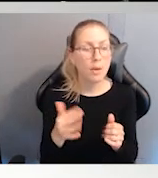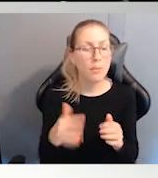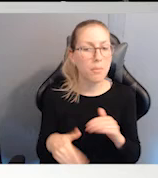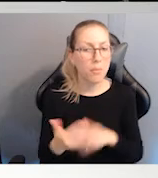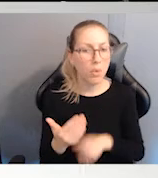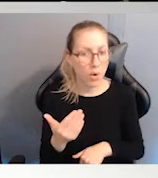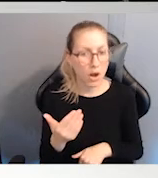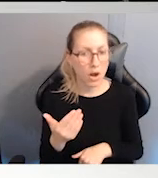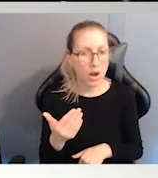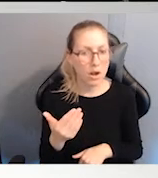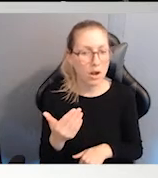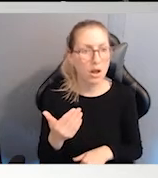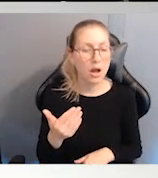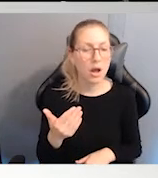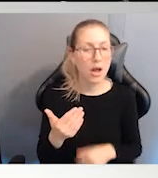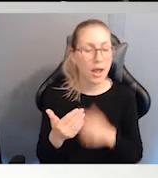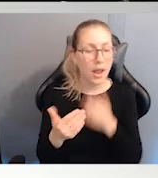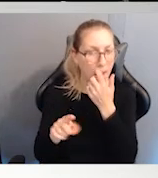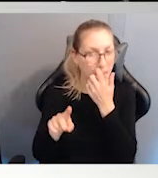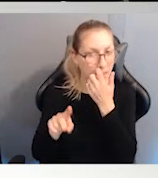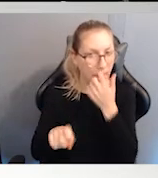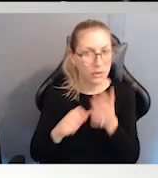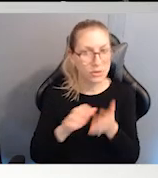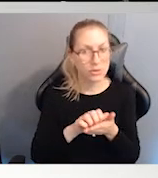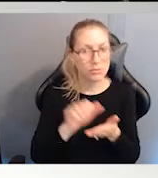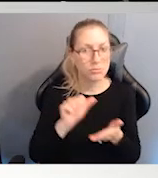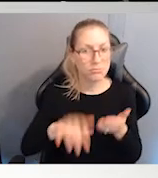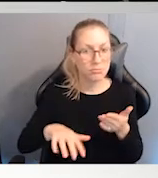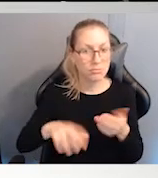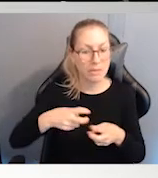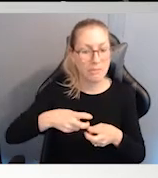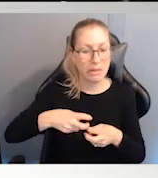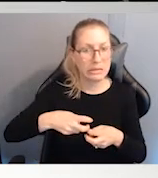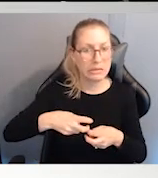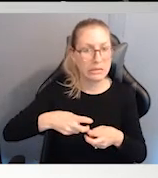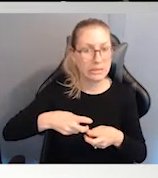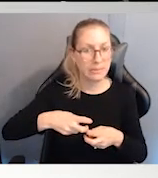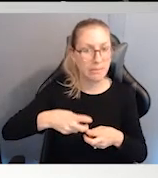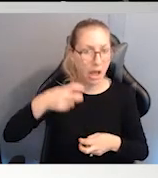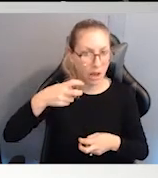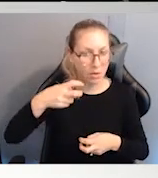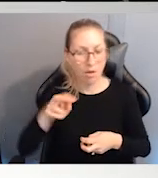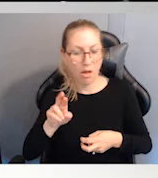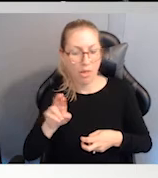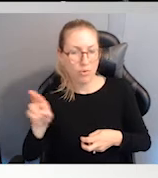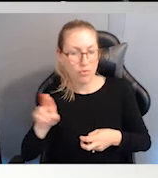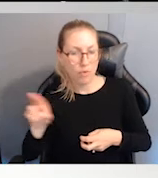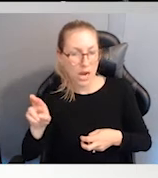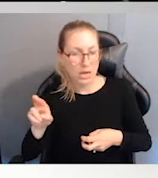They've been taking out my my spinal cord on my right side.